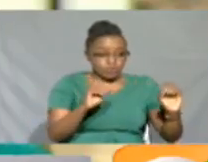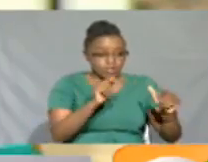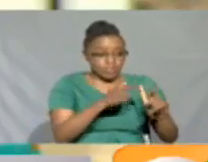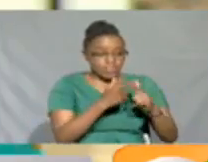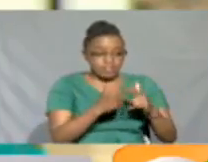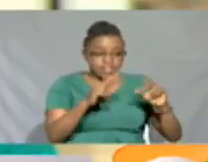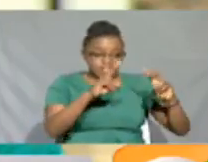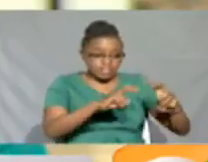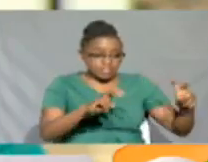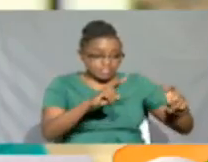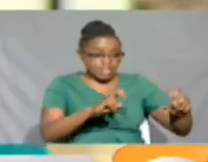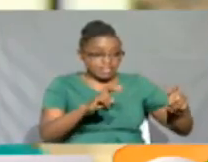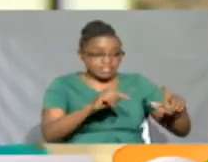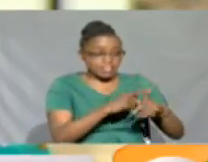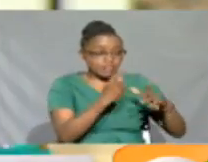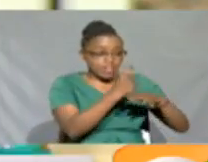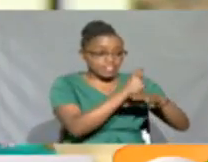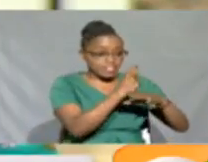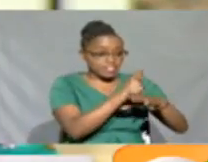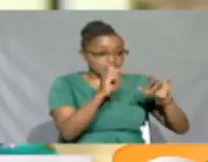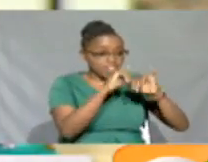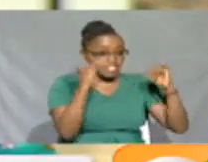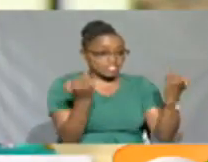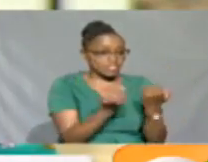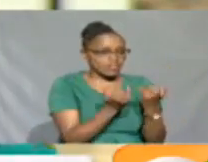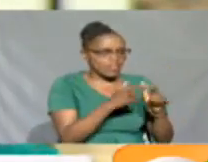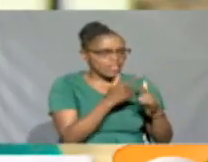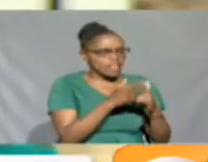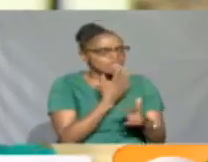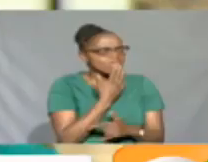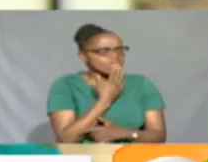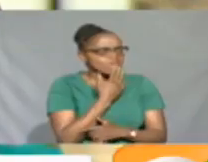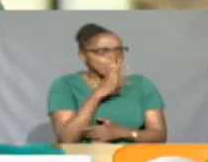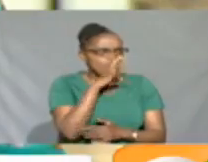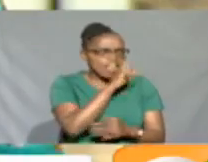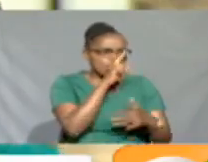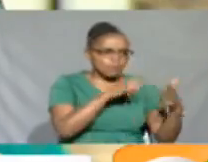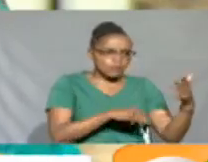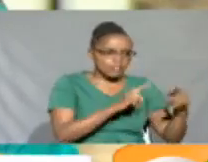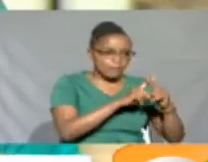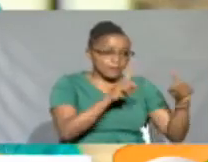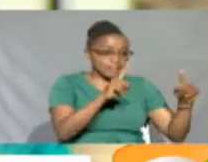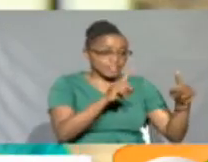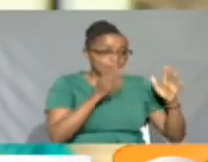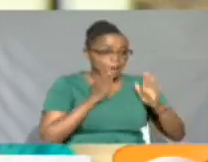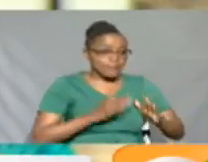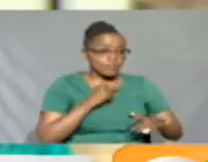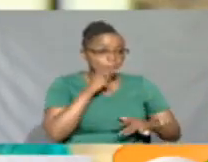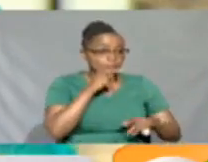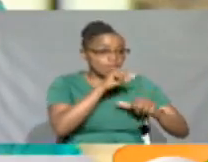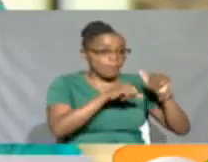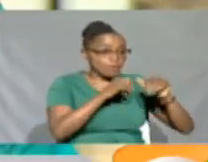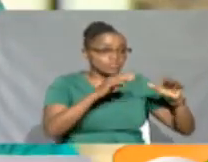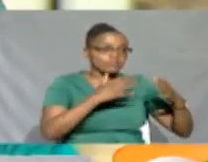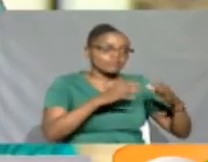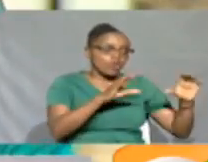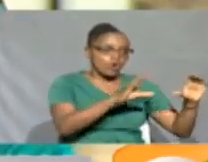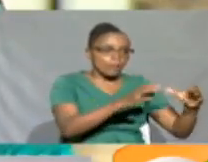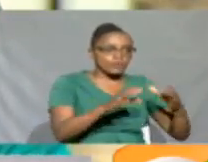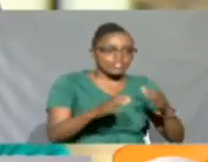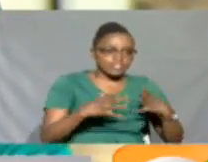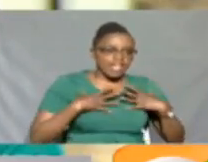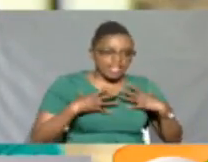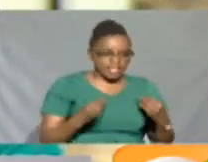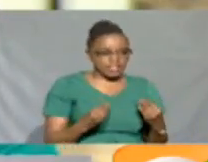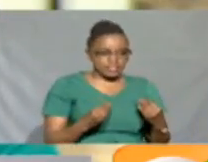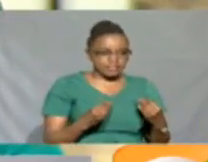at the research, we look at our training institution, and ask ourselves, where are the gaps? Okay. But somebody mentioned about the community health workers. I want to